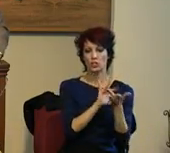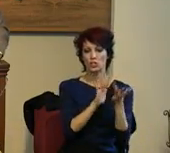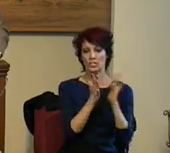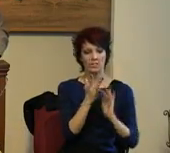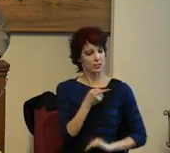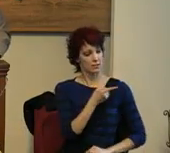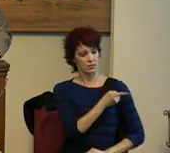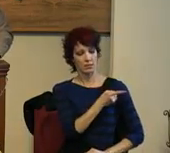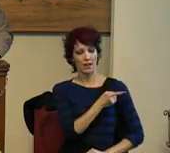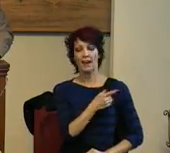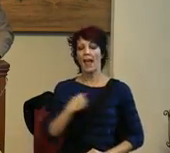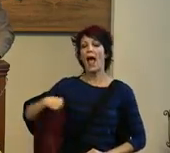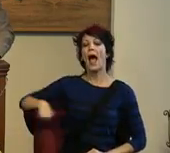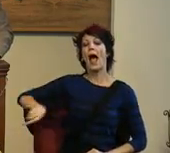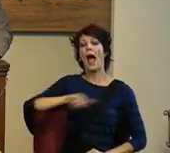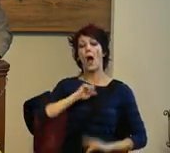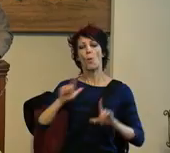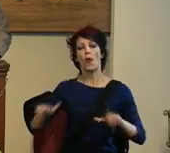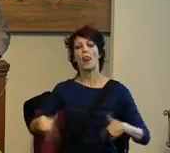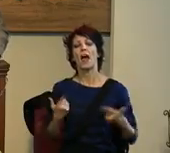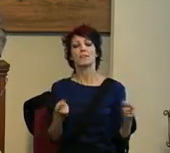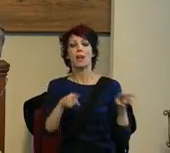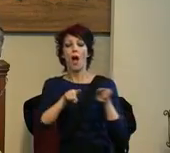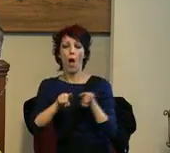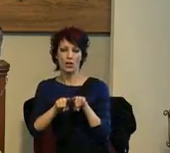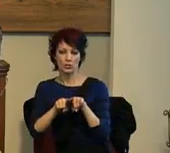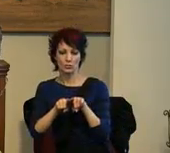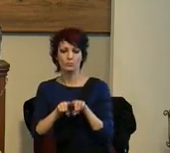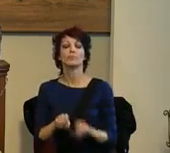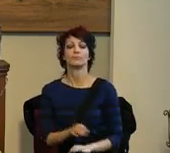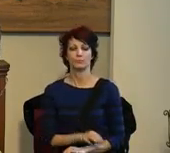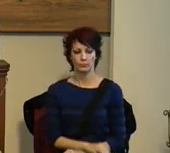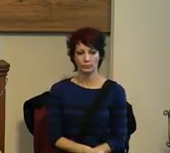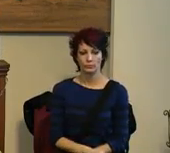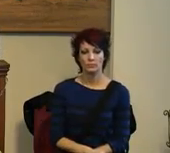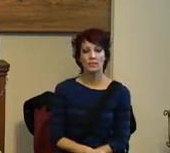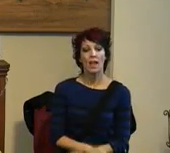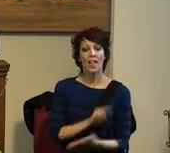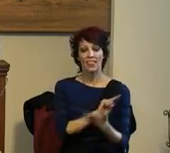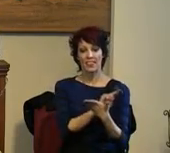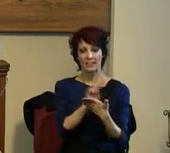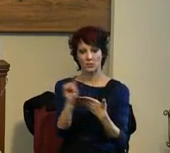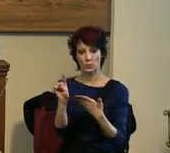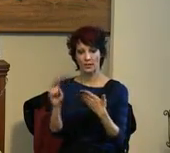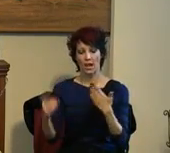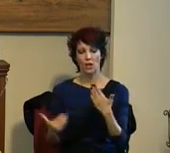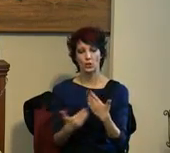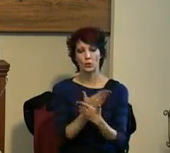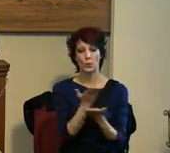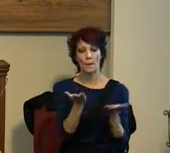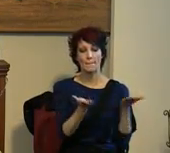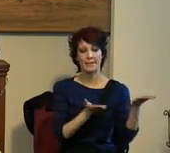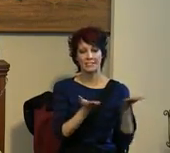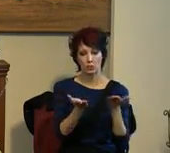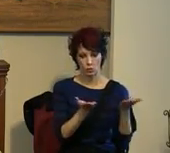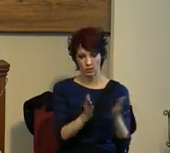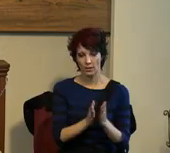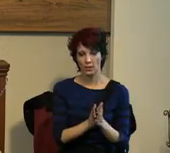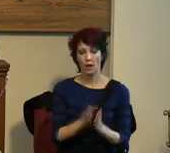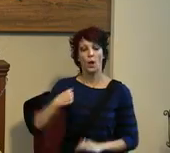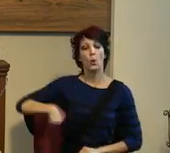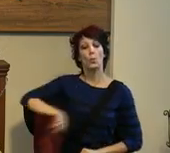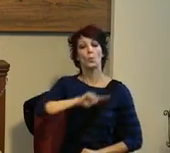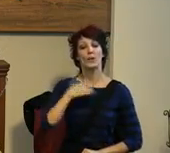today we'll begin that series uh with the gifts of epiphany uh this week we begin a new ministry within our congregation uh we